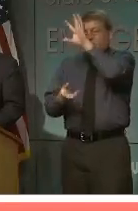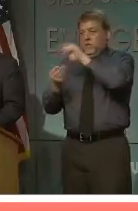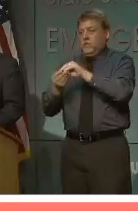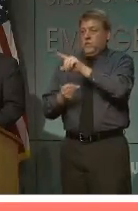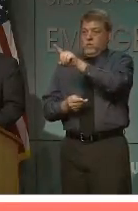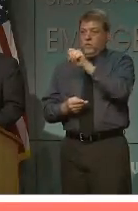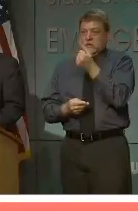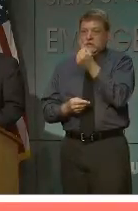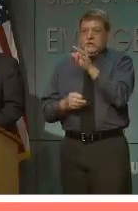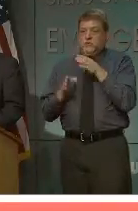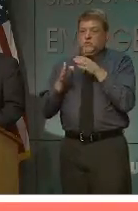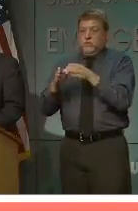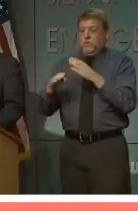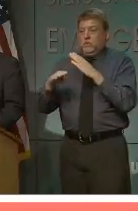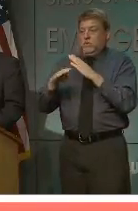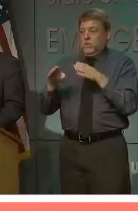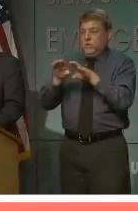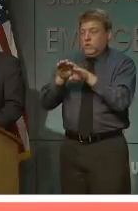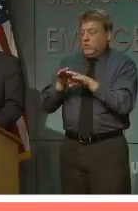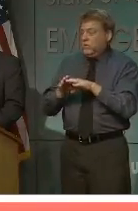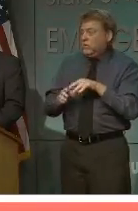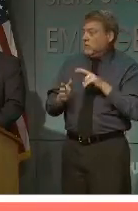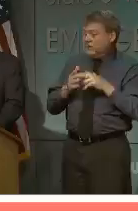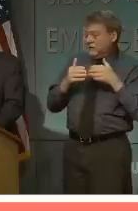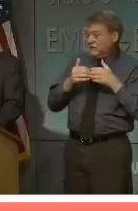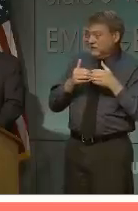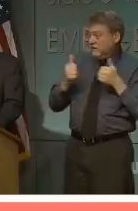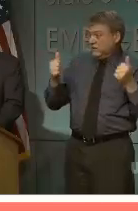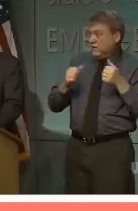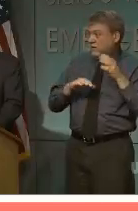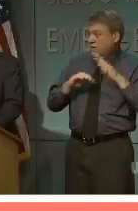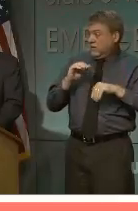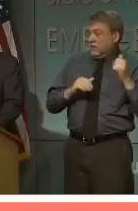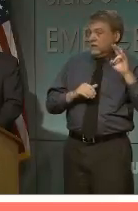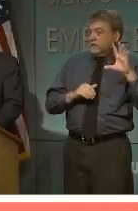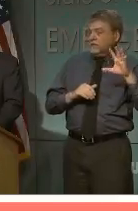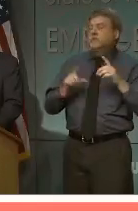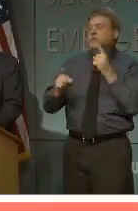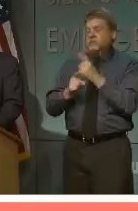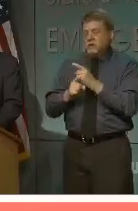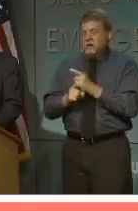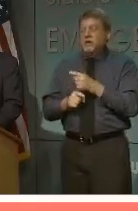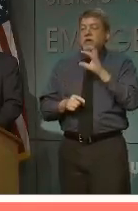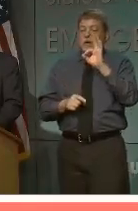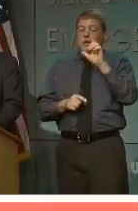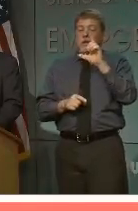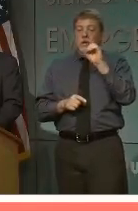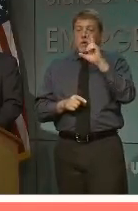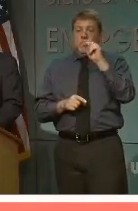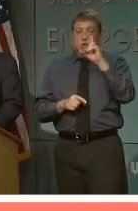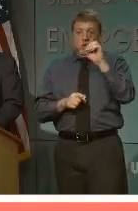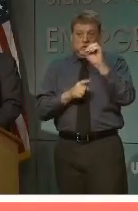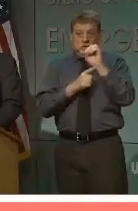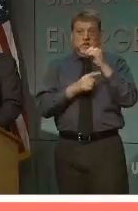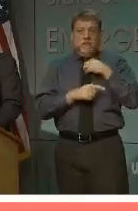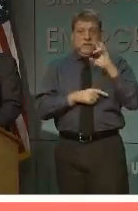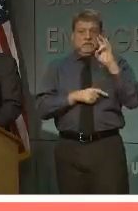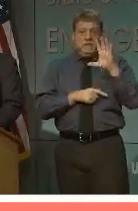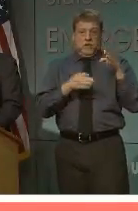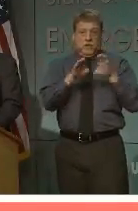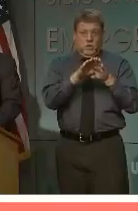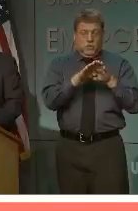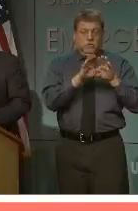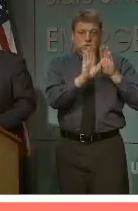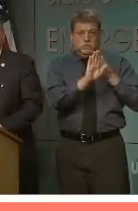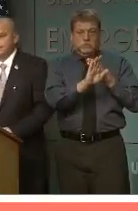119 as of 3 o'clock this afternoon. I'm sorry, that's separate. And that is separate than the 75 that were already closed due to Florence. Okay, thank